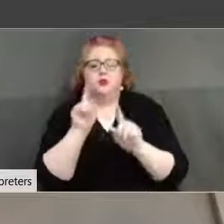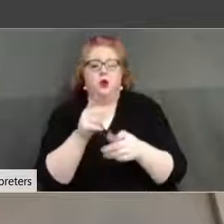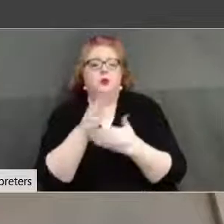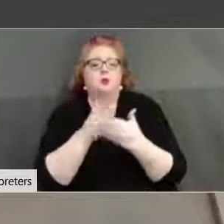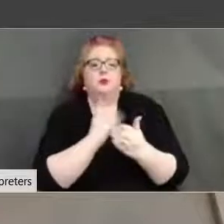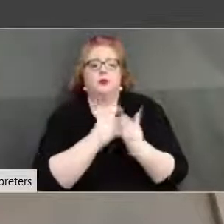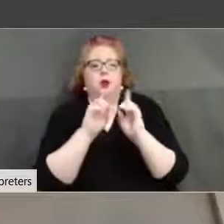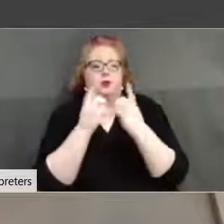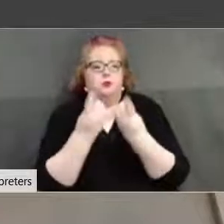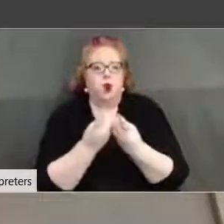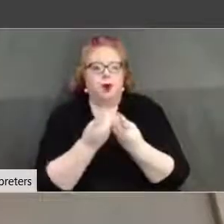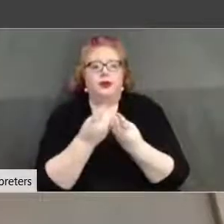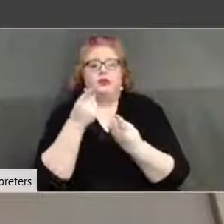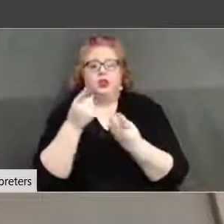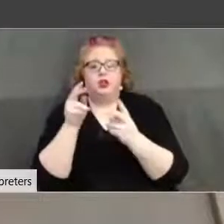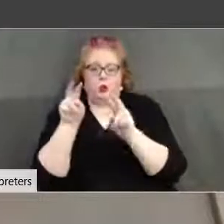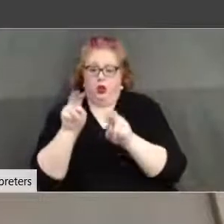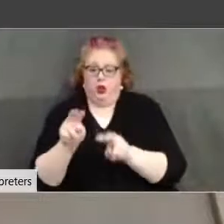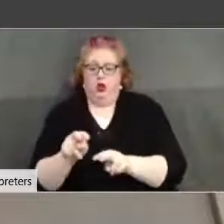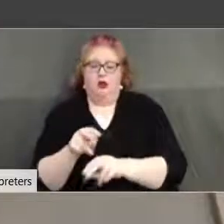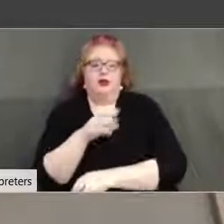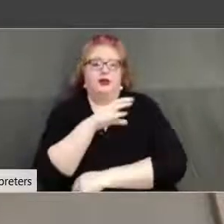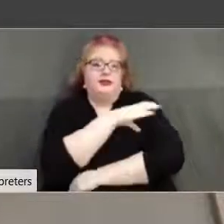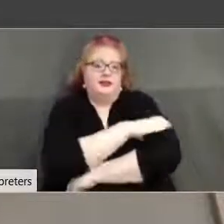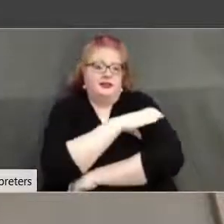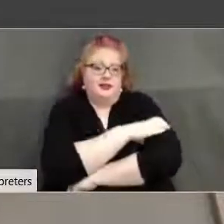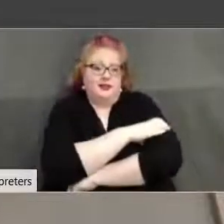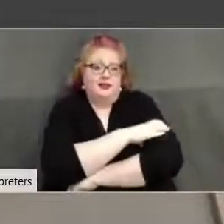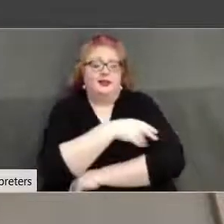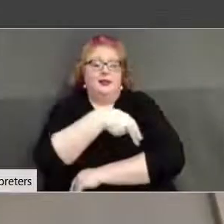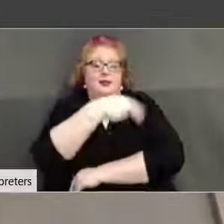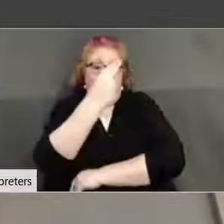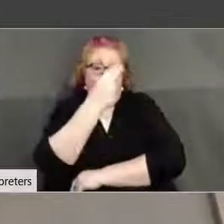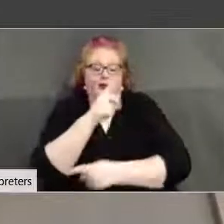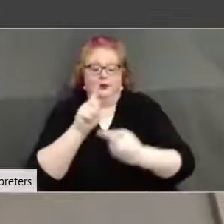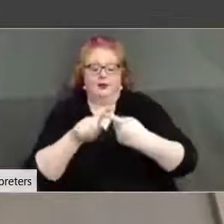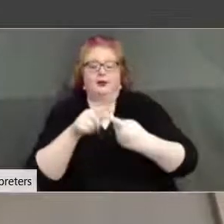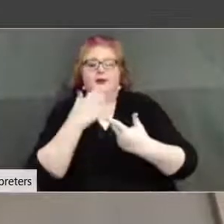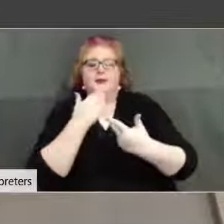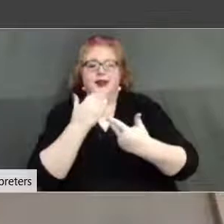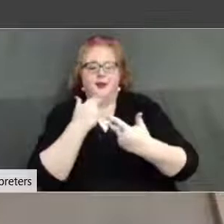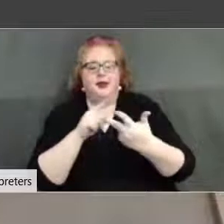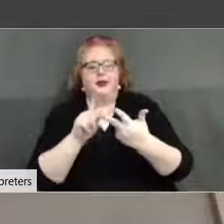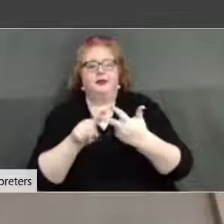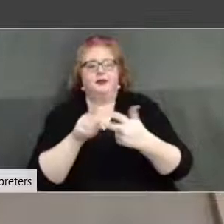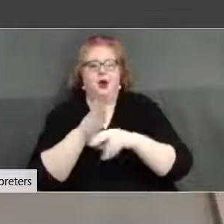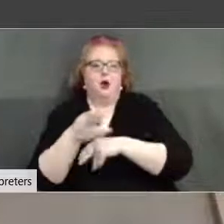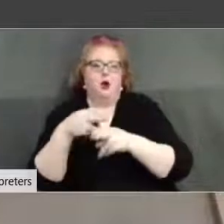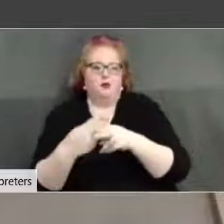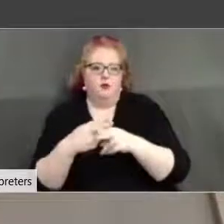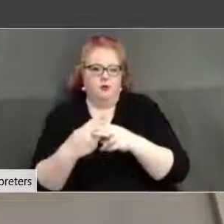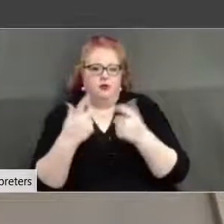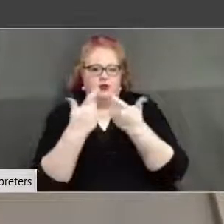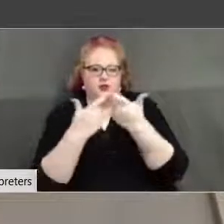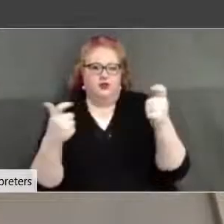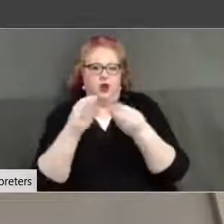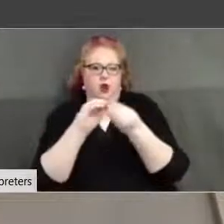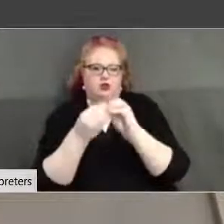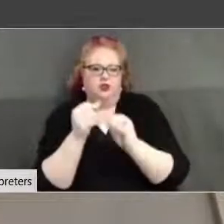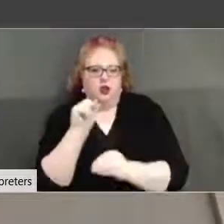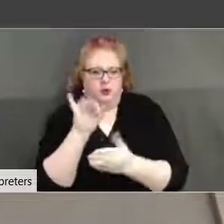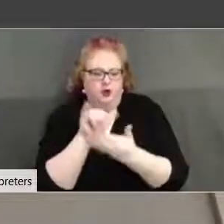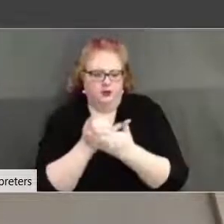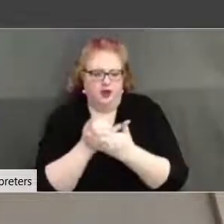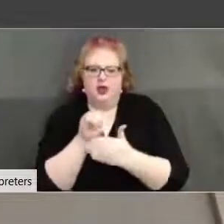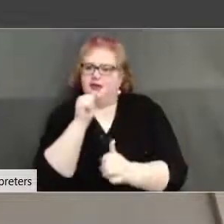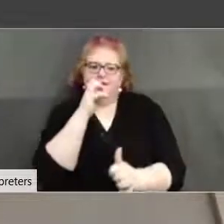department, diabetes, hypertension, and overweight covers a large number of them. And that's not being mean, it's just a